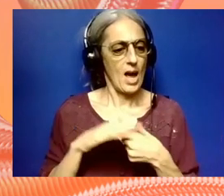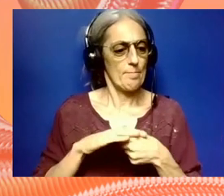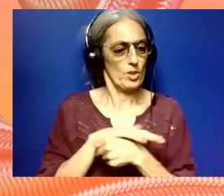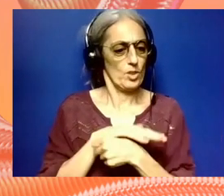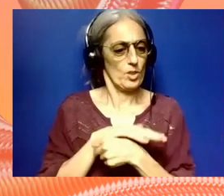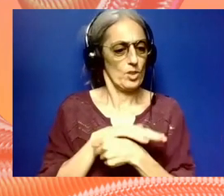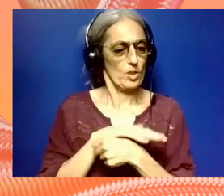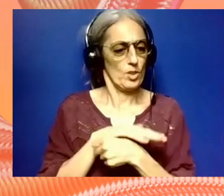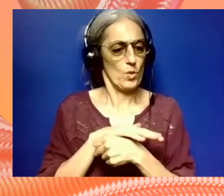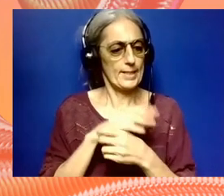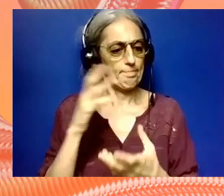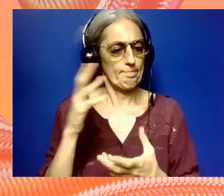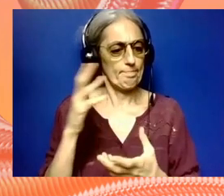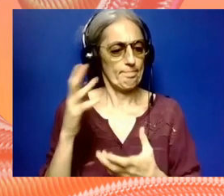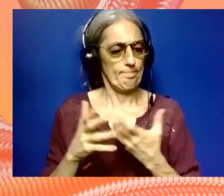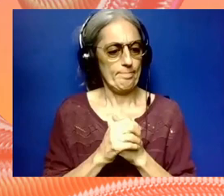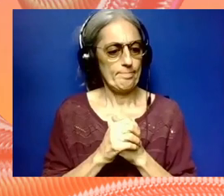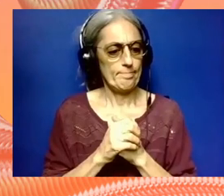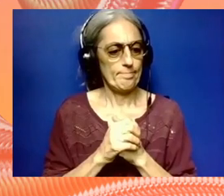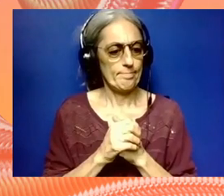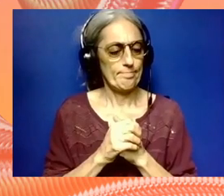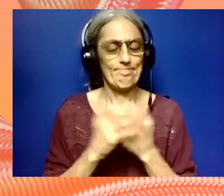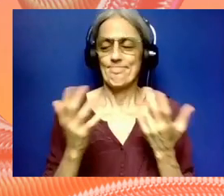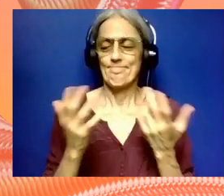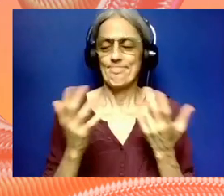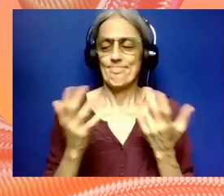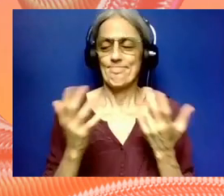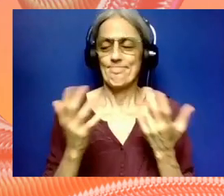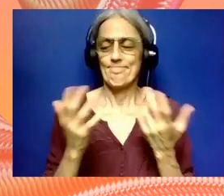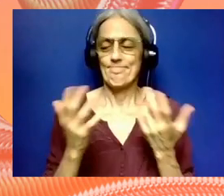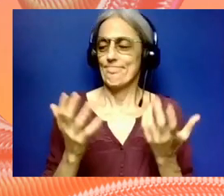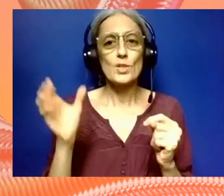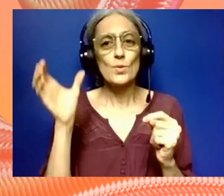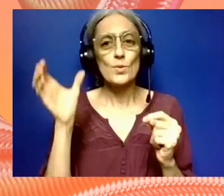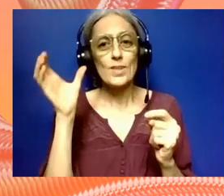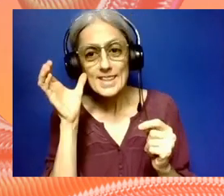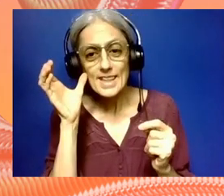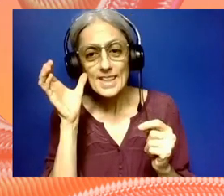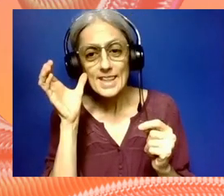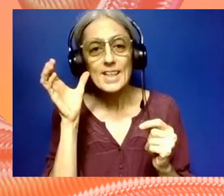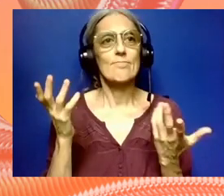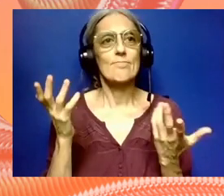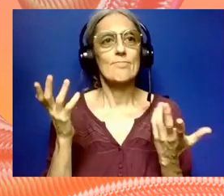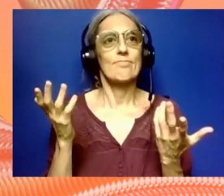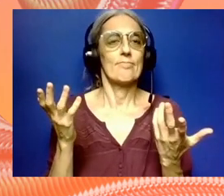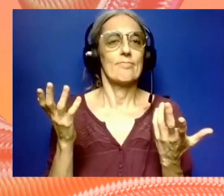I'm trying to listen, to say, to think of and be aware of how I can